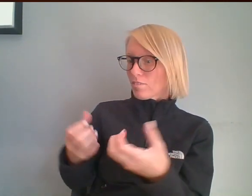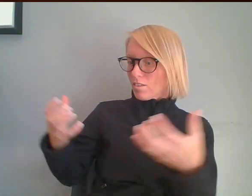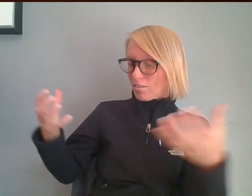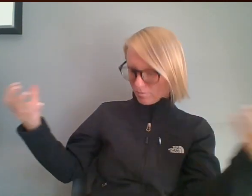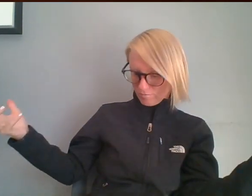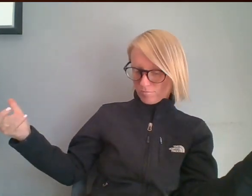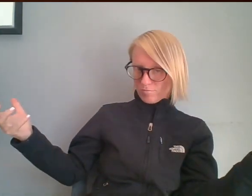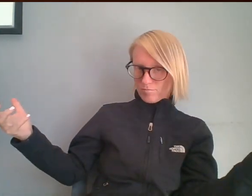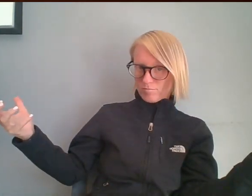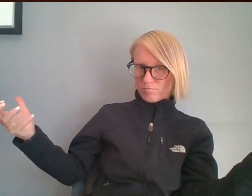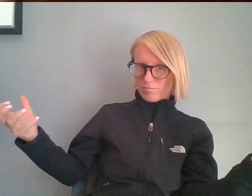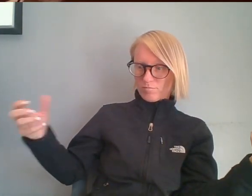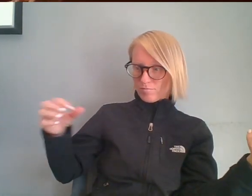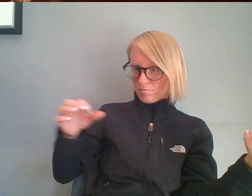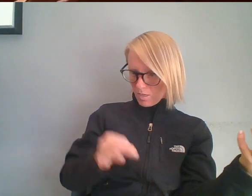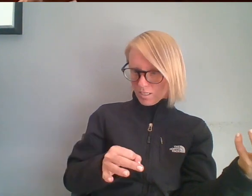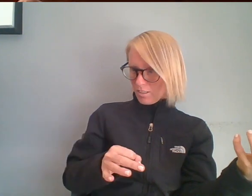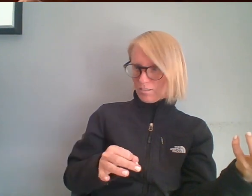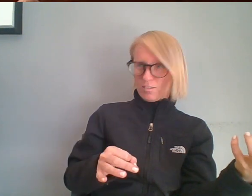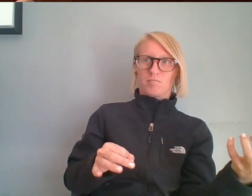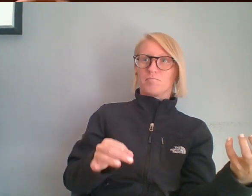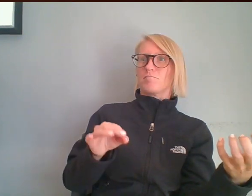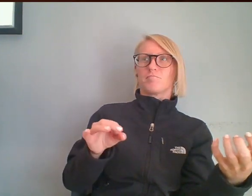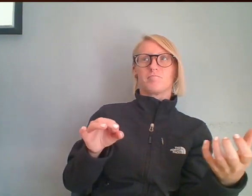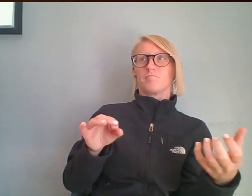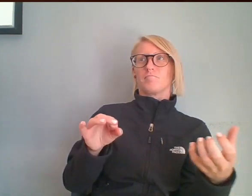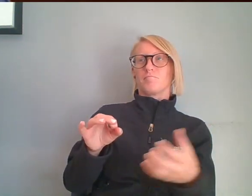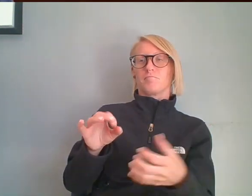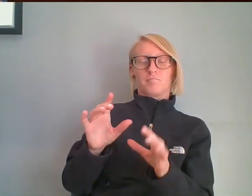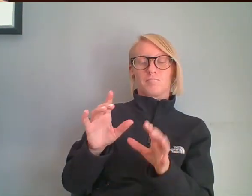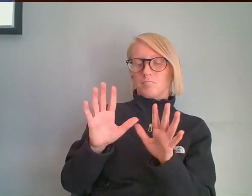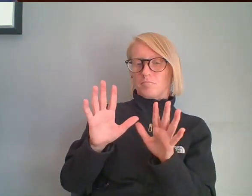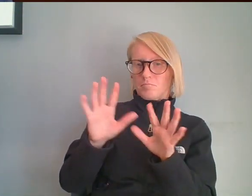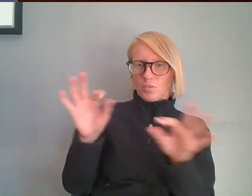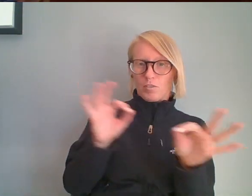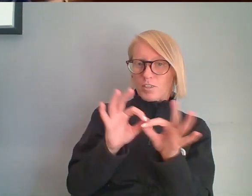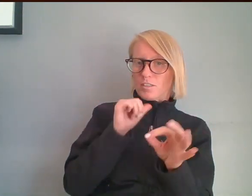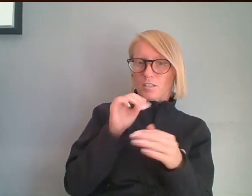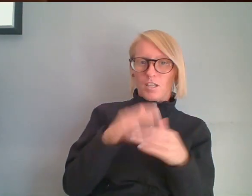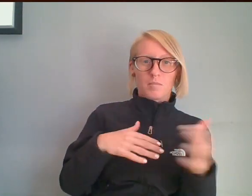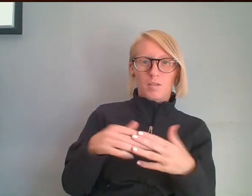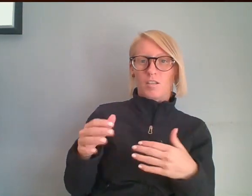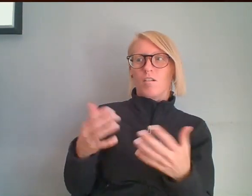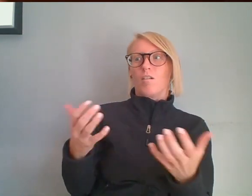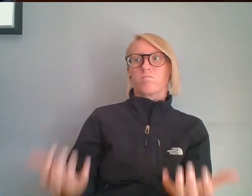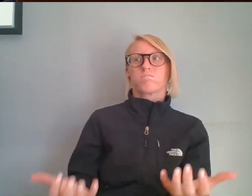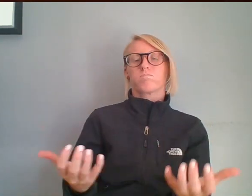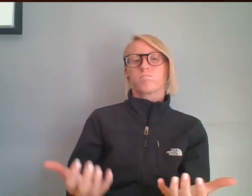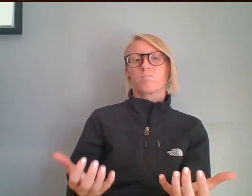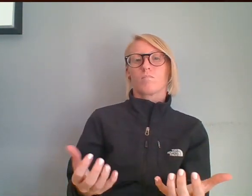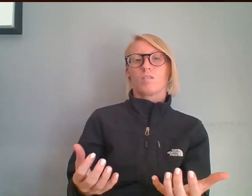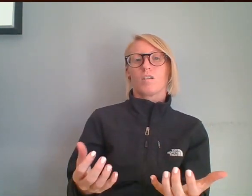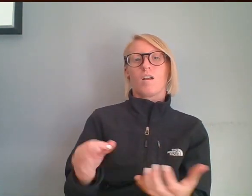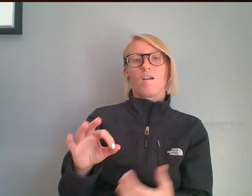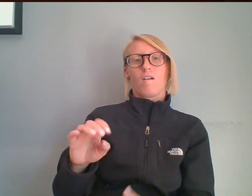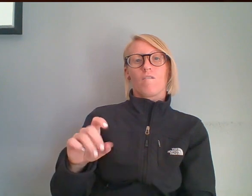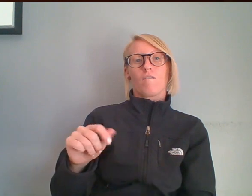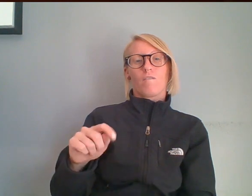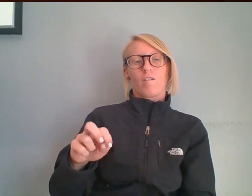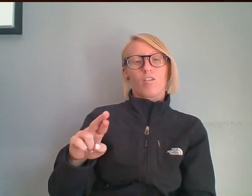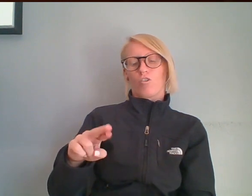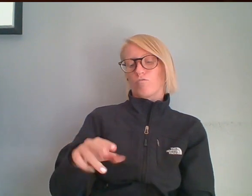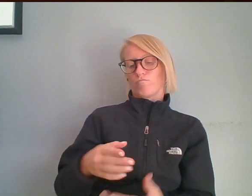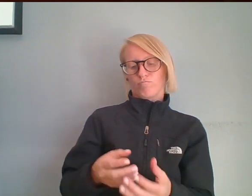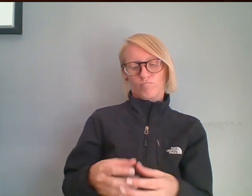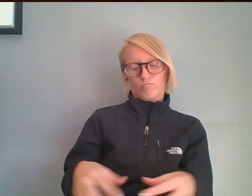is big and you find a penny in it, perfect, doesn't matter. If the box is heavy and you find a feather in it, fine, there's no way to get it wrong, okay?